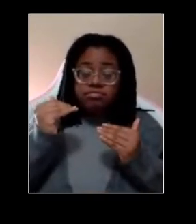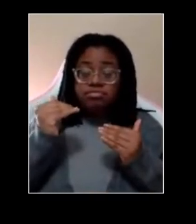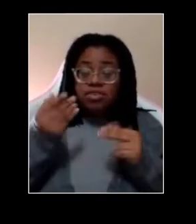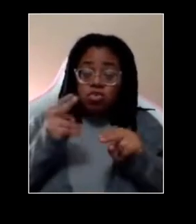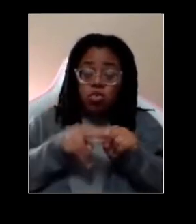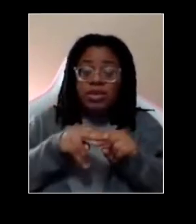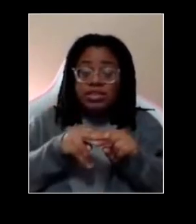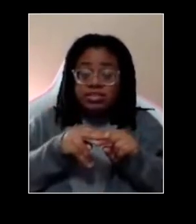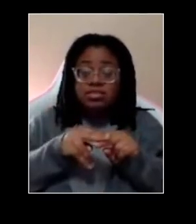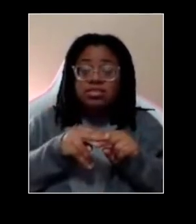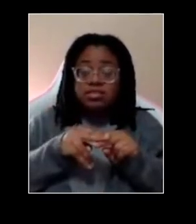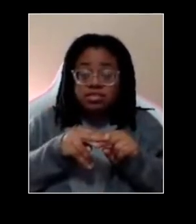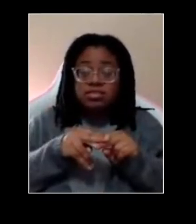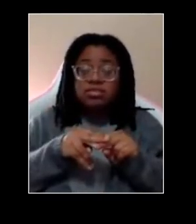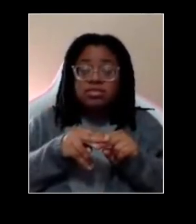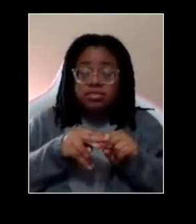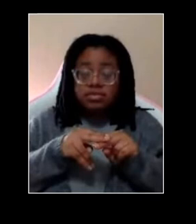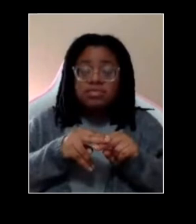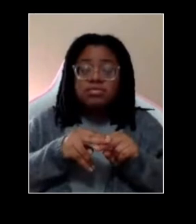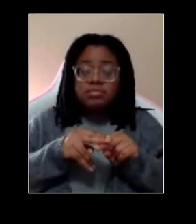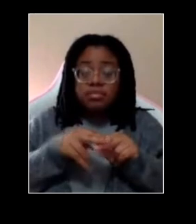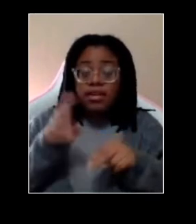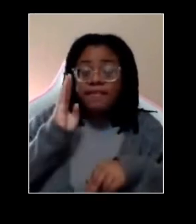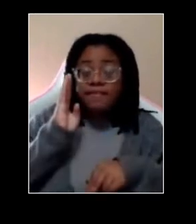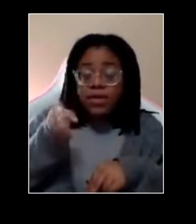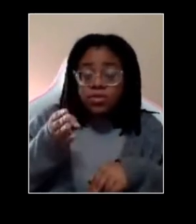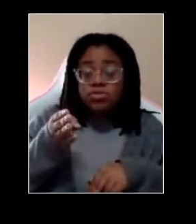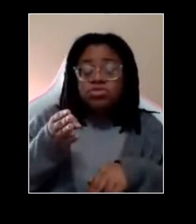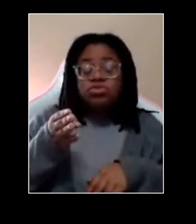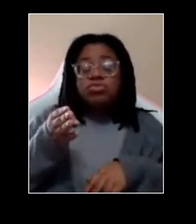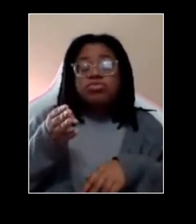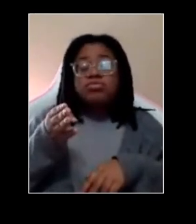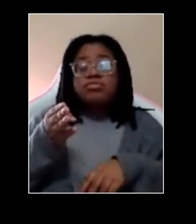overall in future climate scenarios.